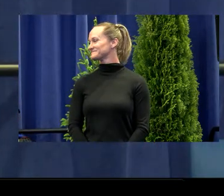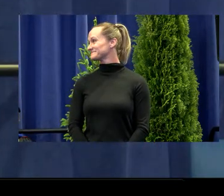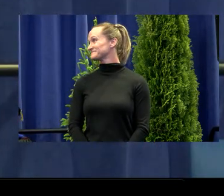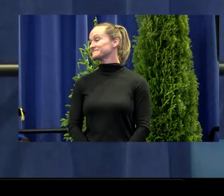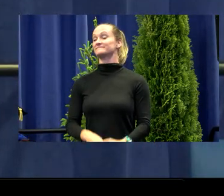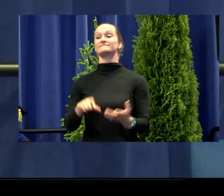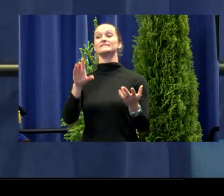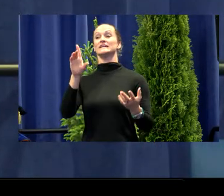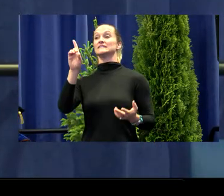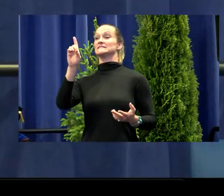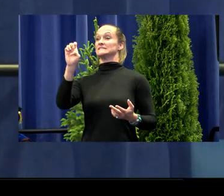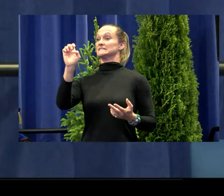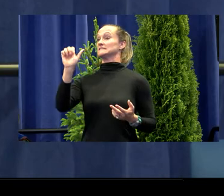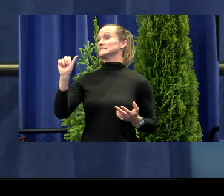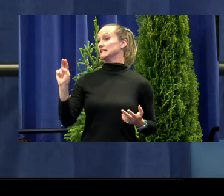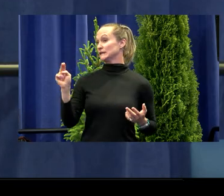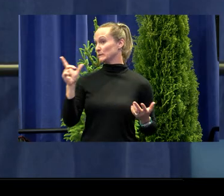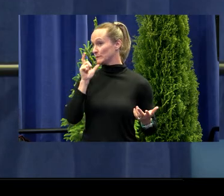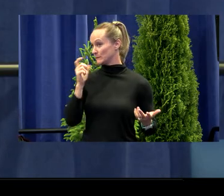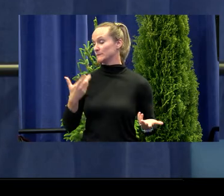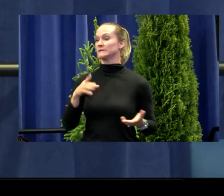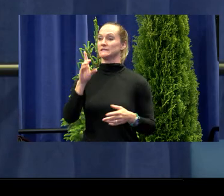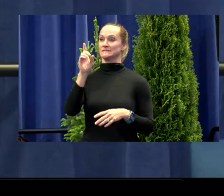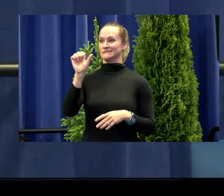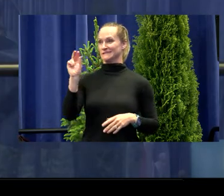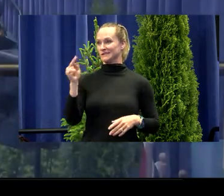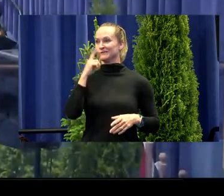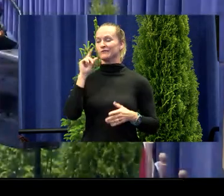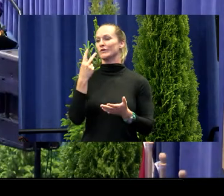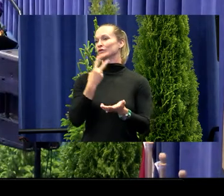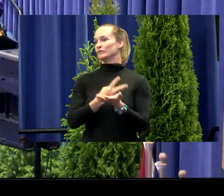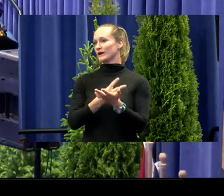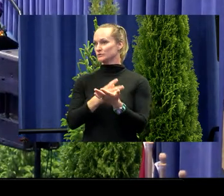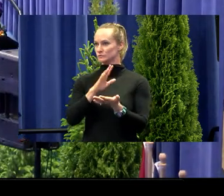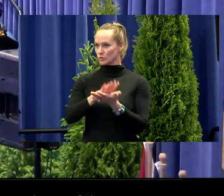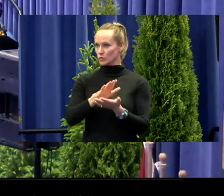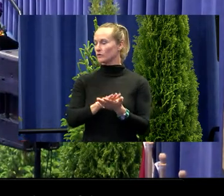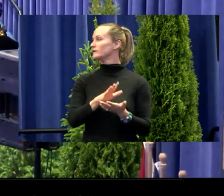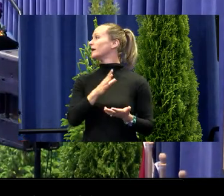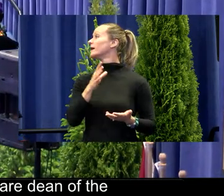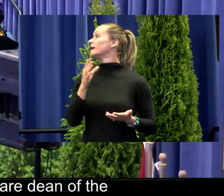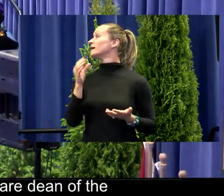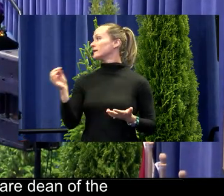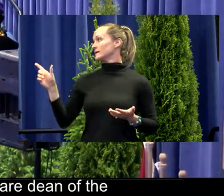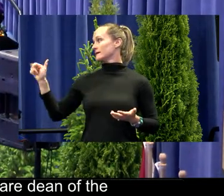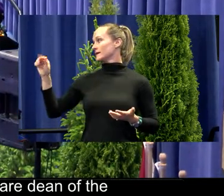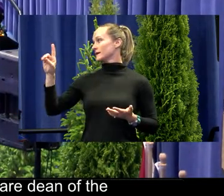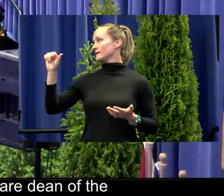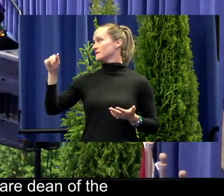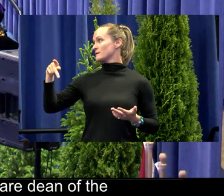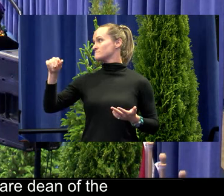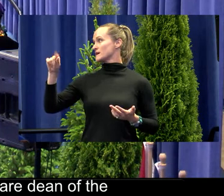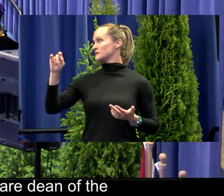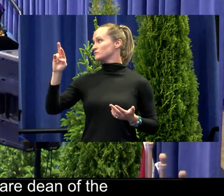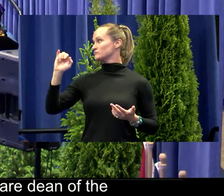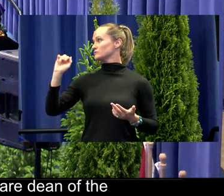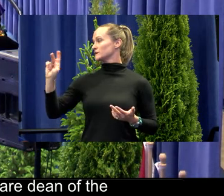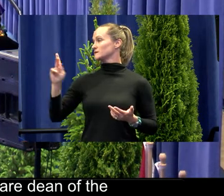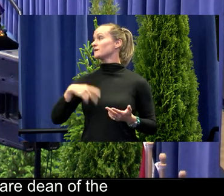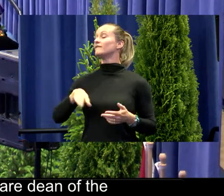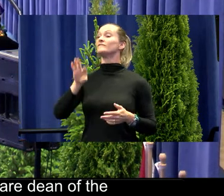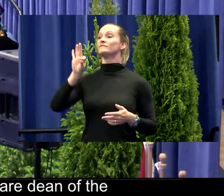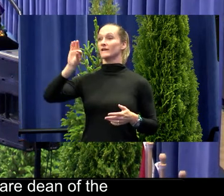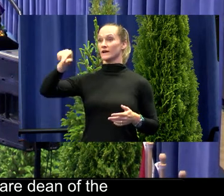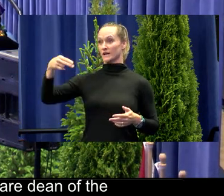The deans on the platform today are Dean of the Graduate School and Vice Provost for Research, David Patrick, Dean of Fairhaven College